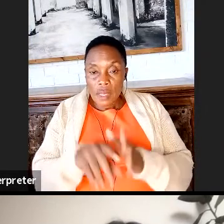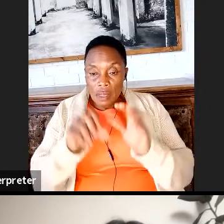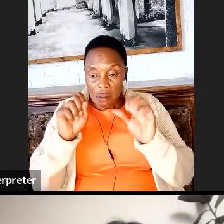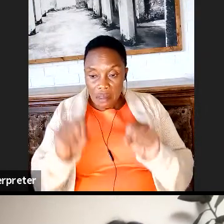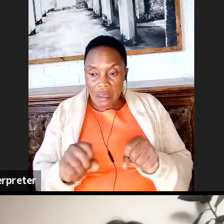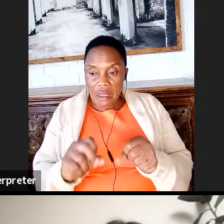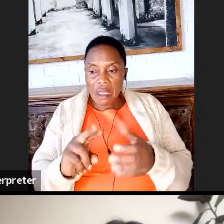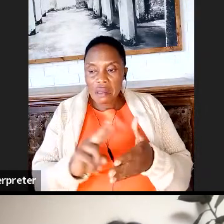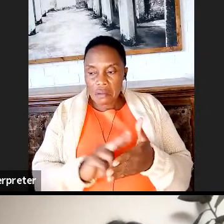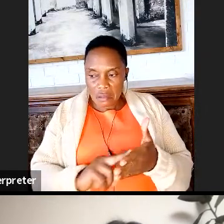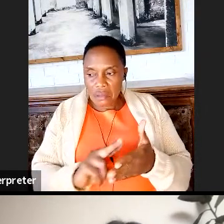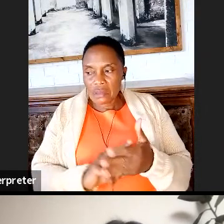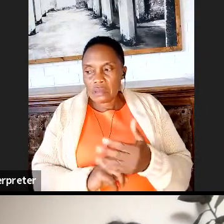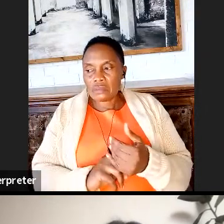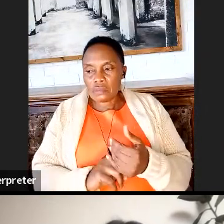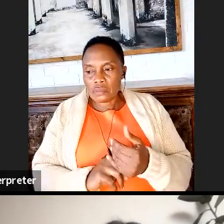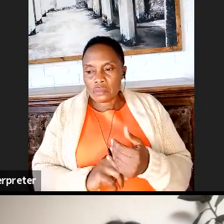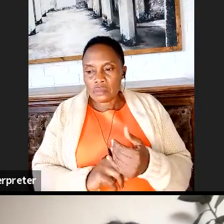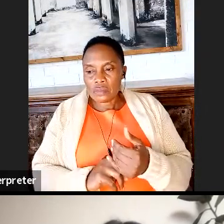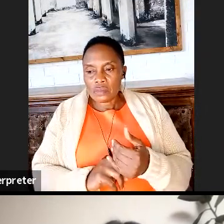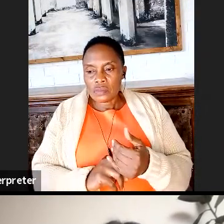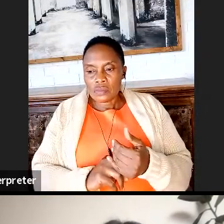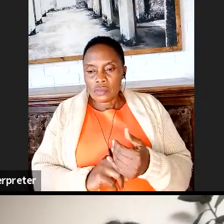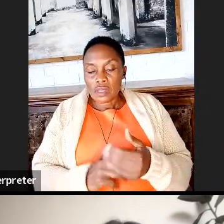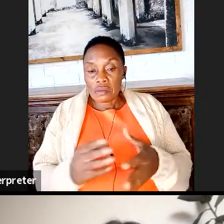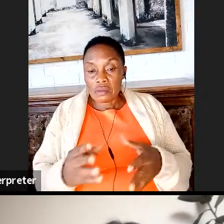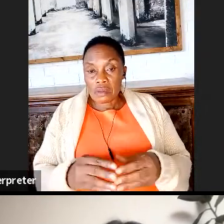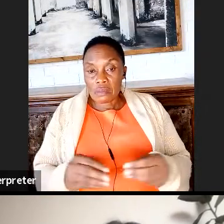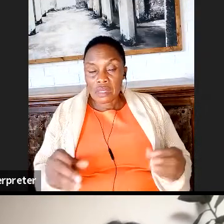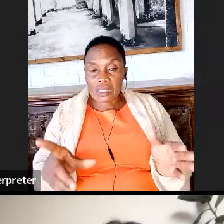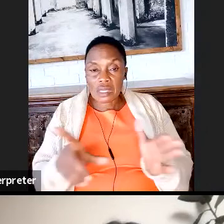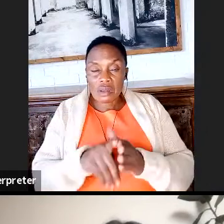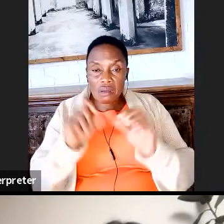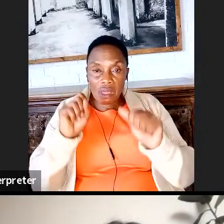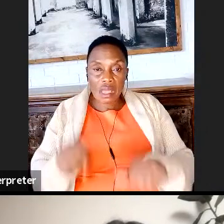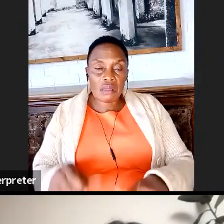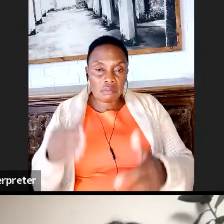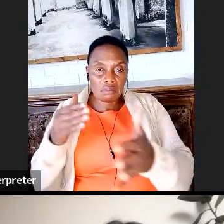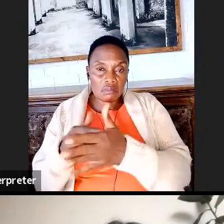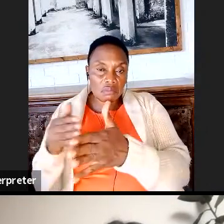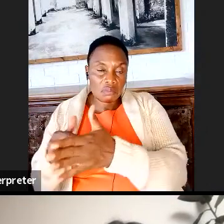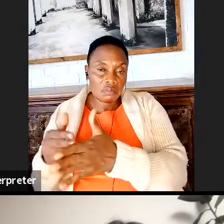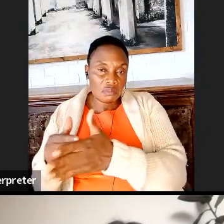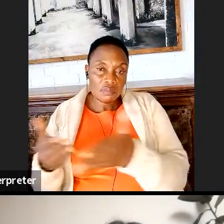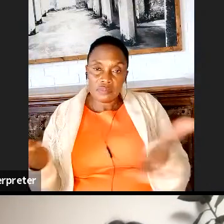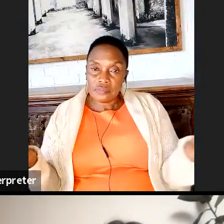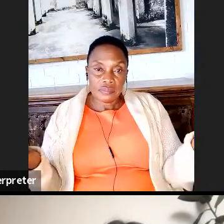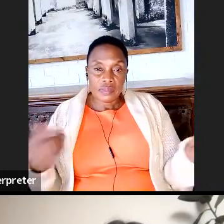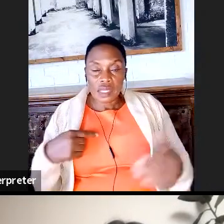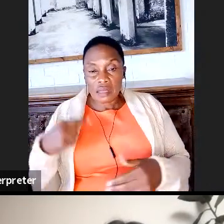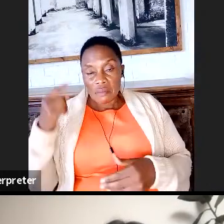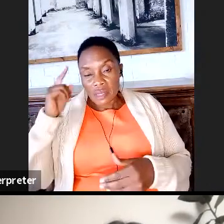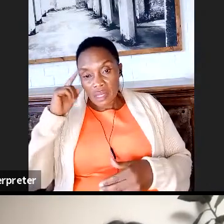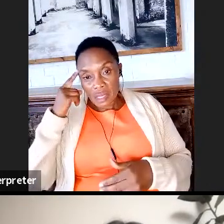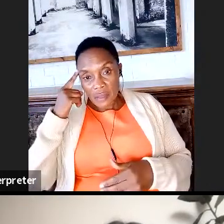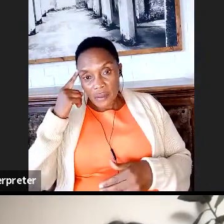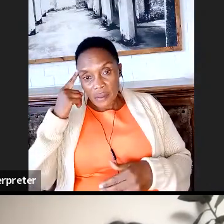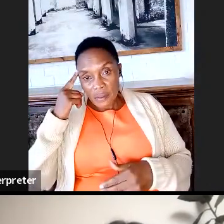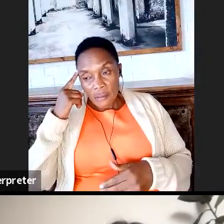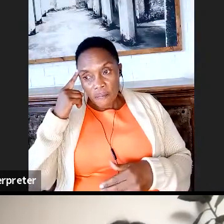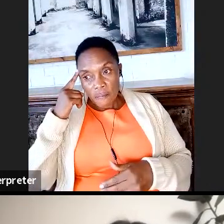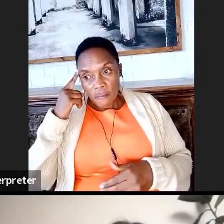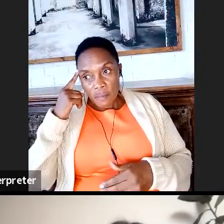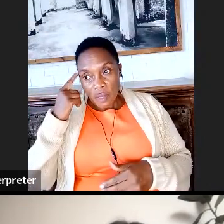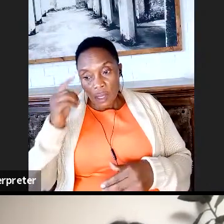them, or the absence of those laws can affect them, you know. So I mean, that's awareness